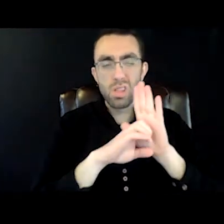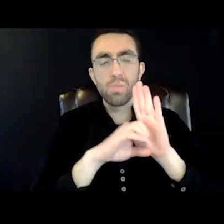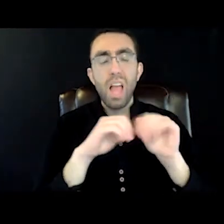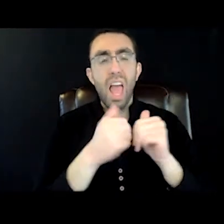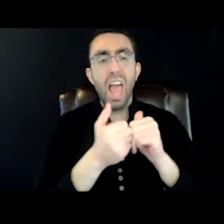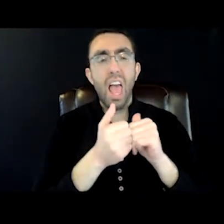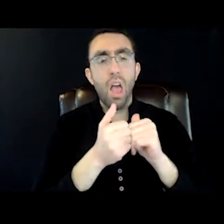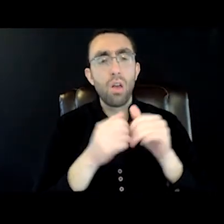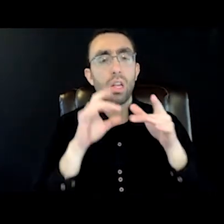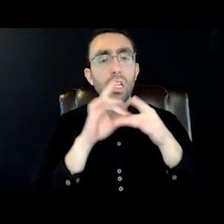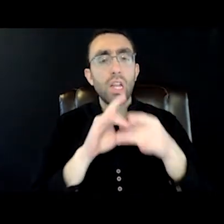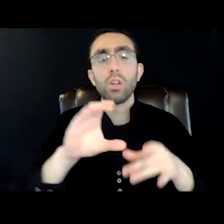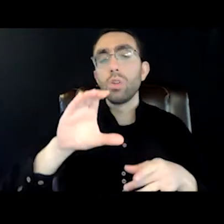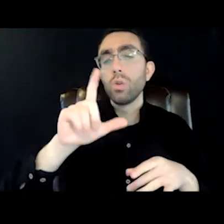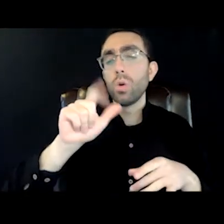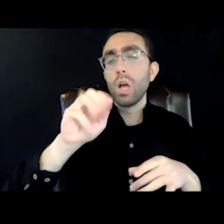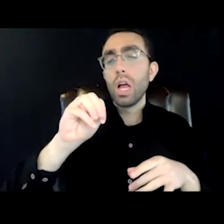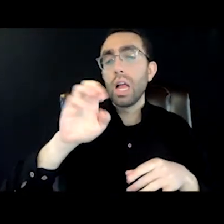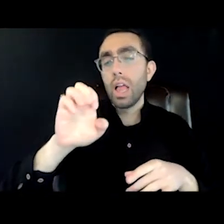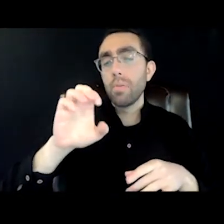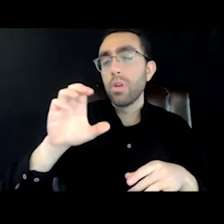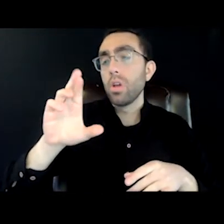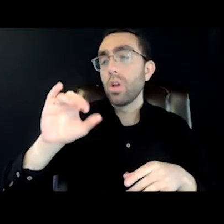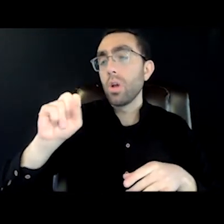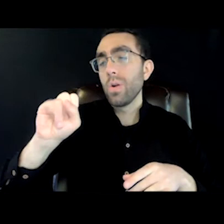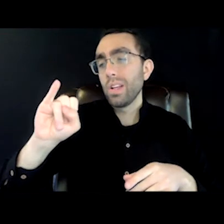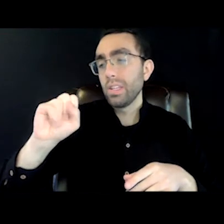in story sharing.